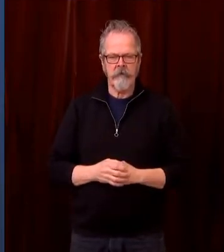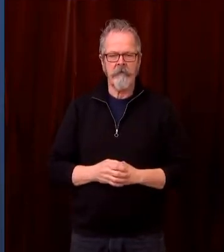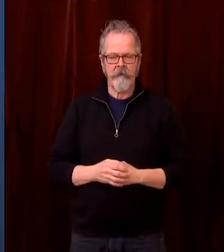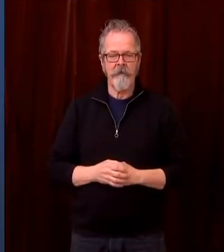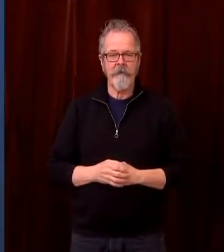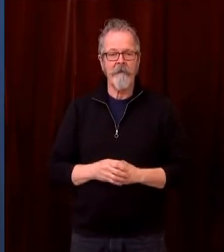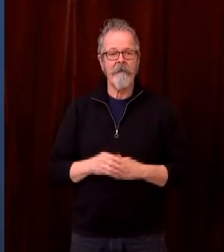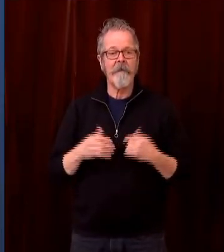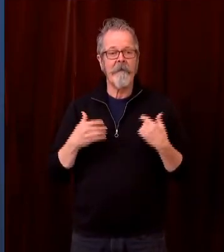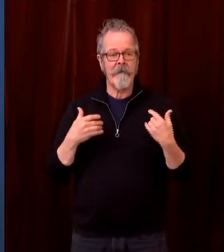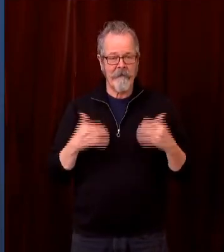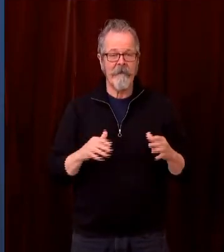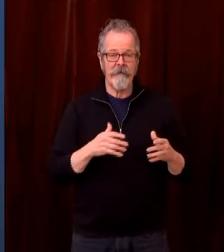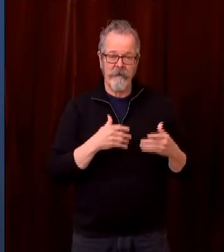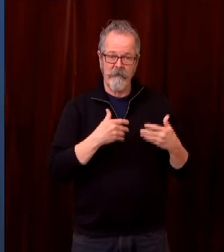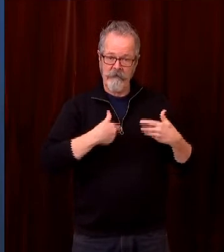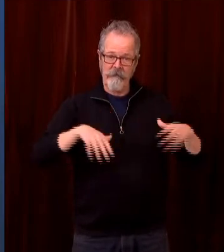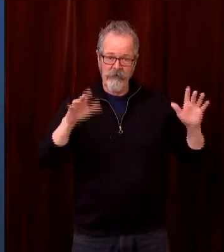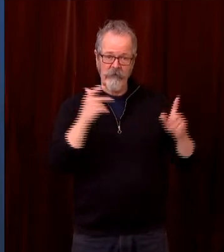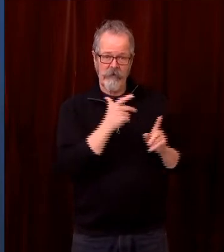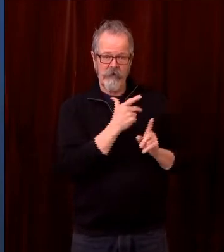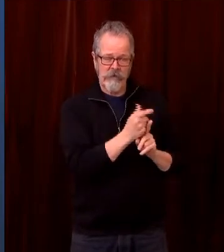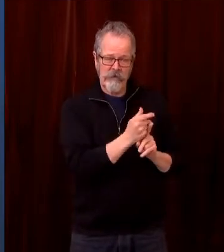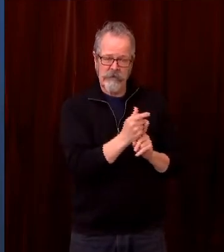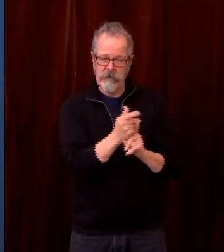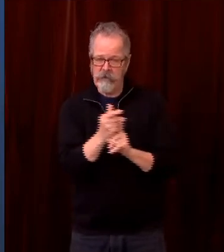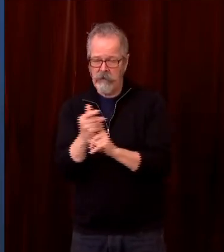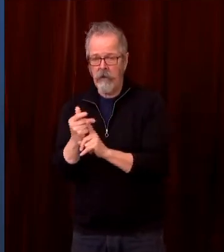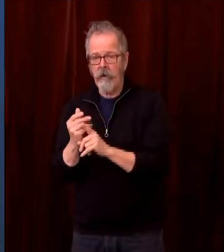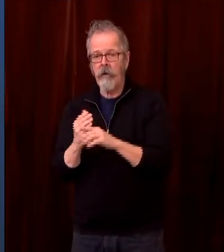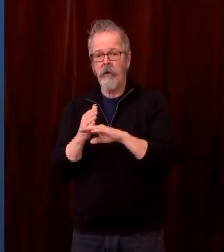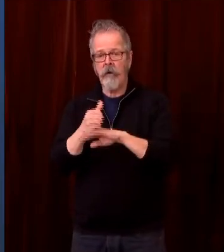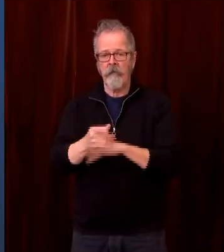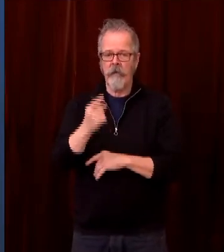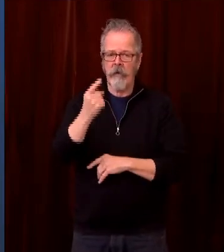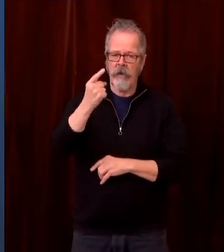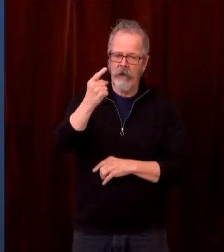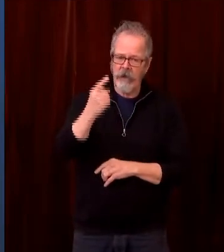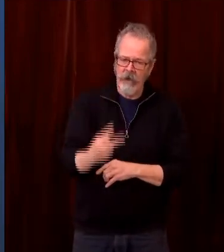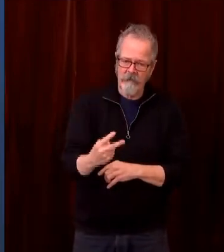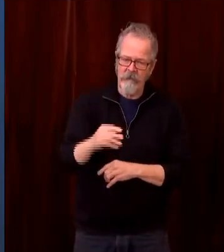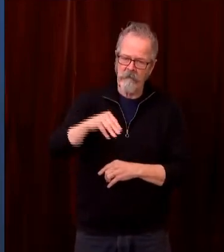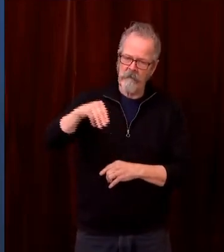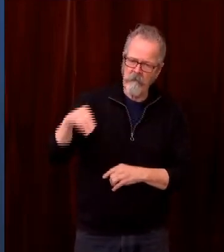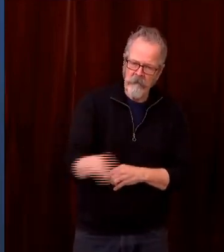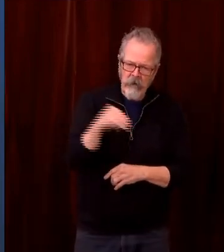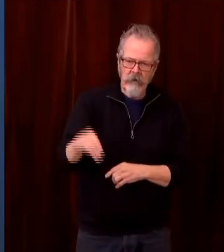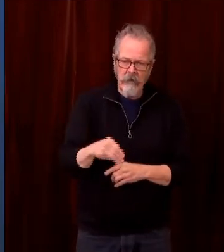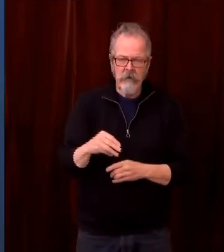who have received the vaccine. That's great news. Trudy and I